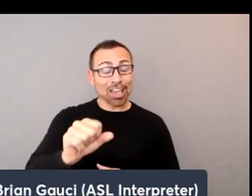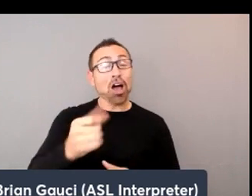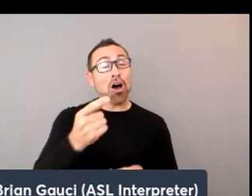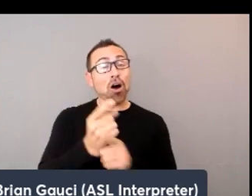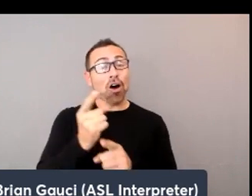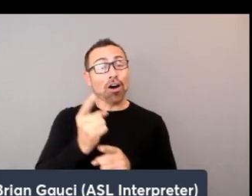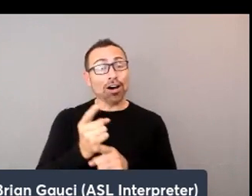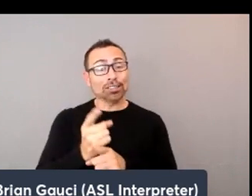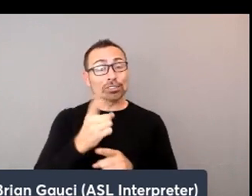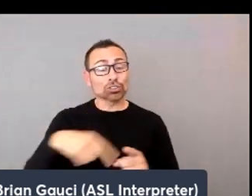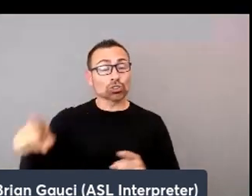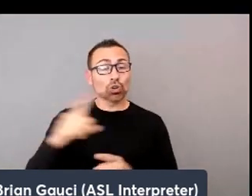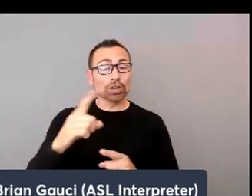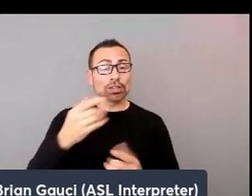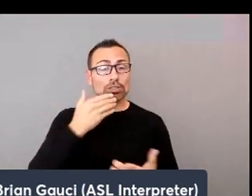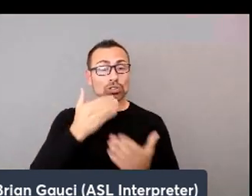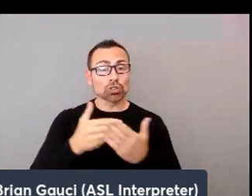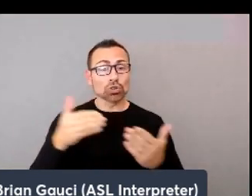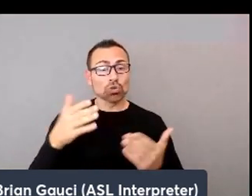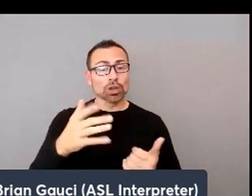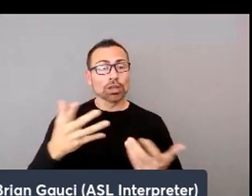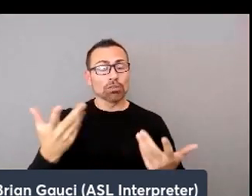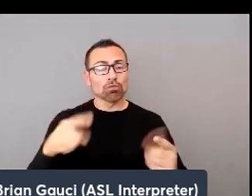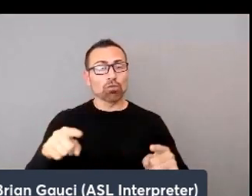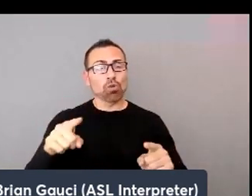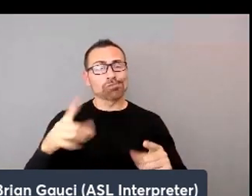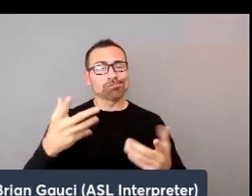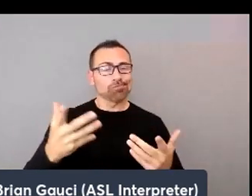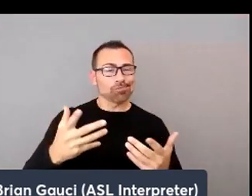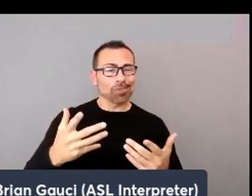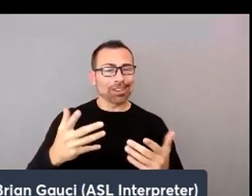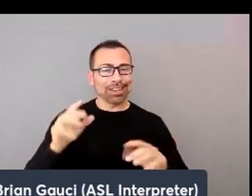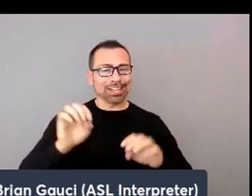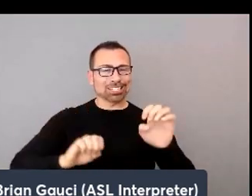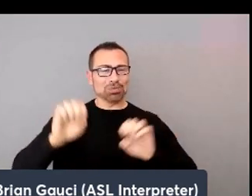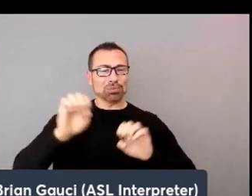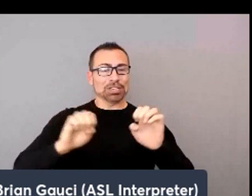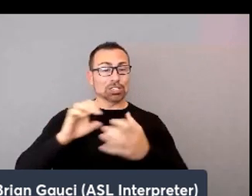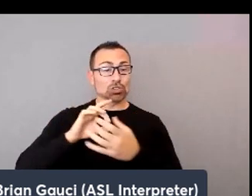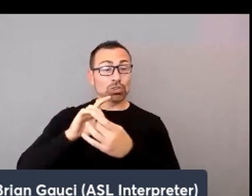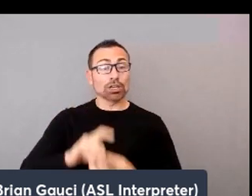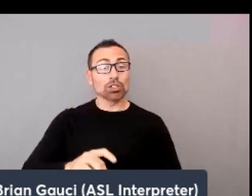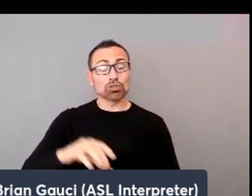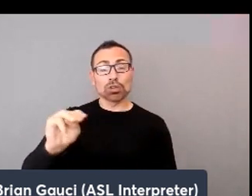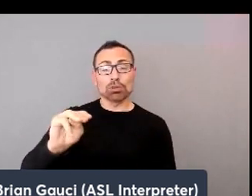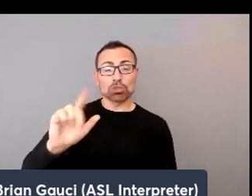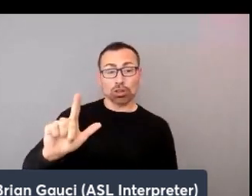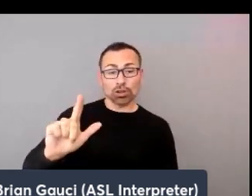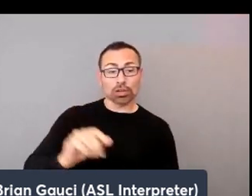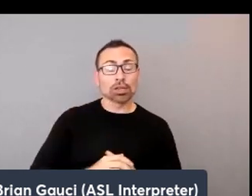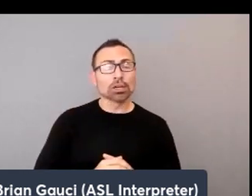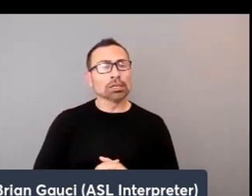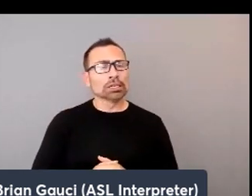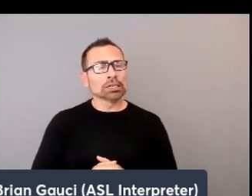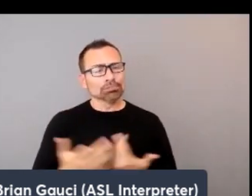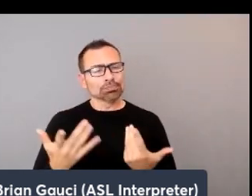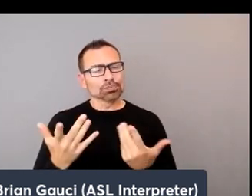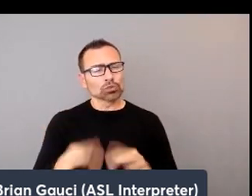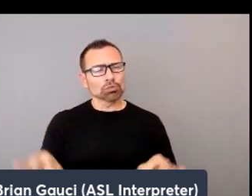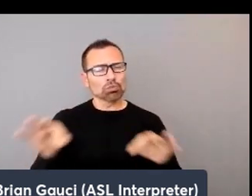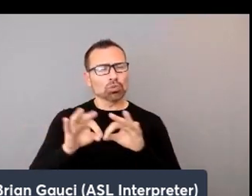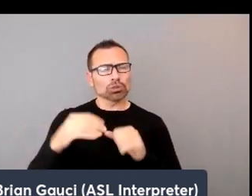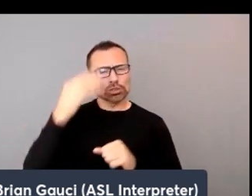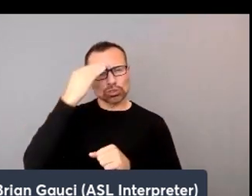goes with machine learning, right? I know it's incredibly important to know what outcome and what problem you're trying to